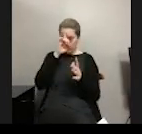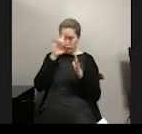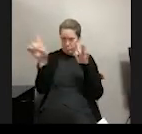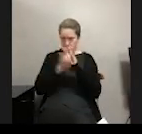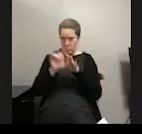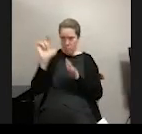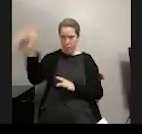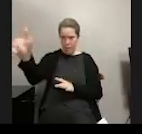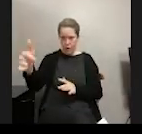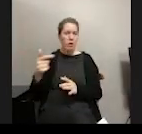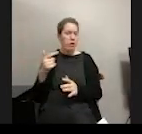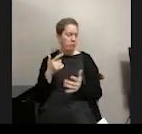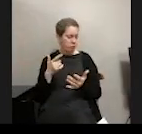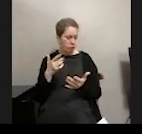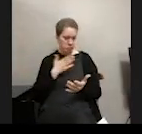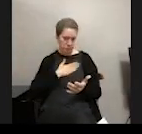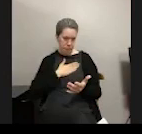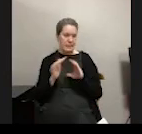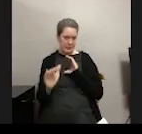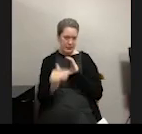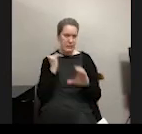email is